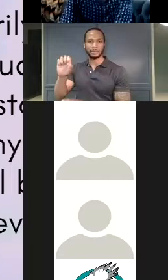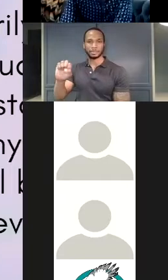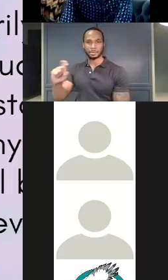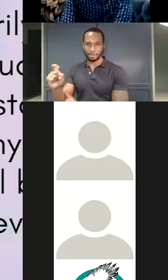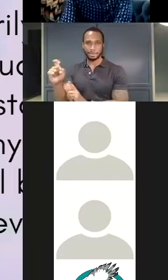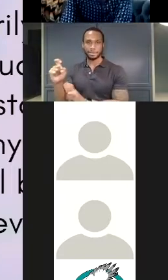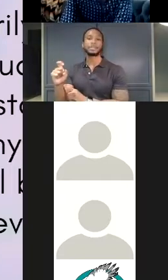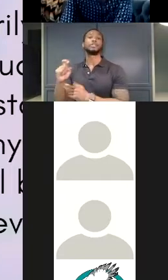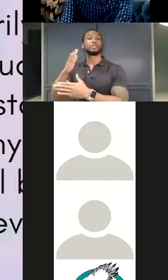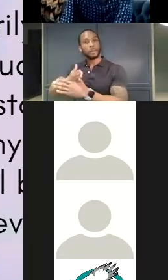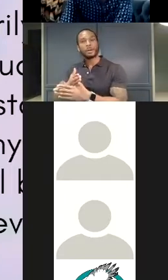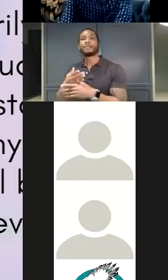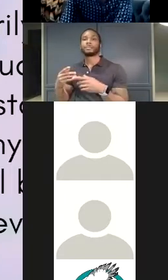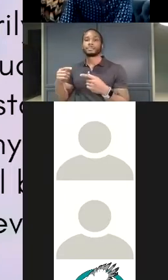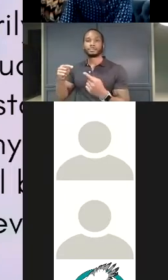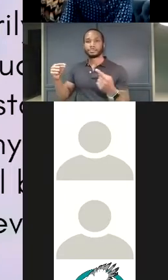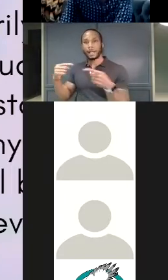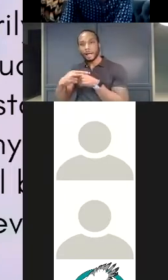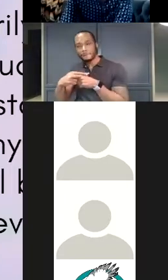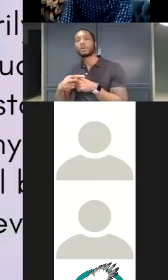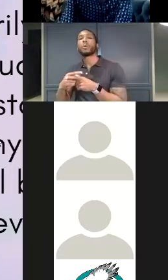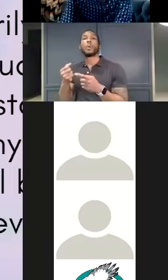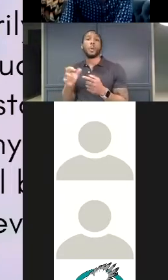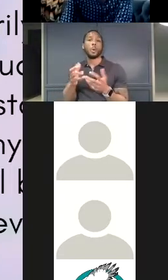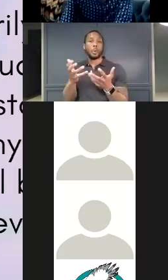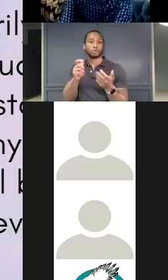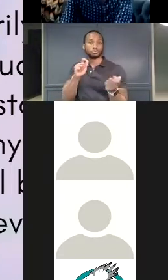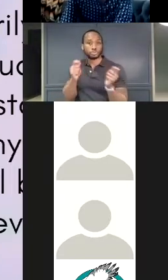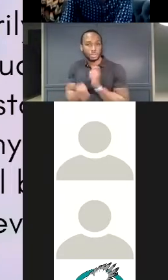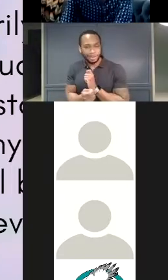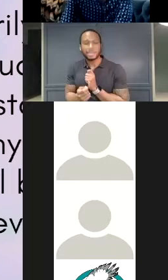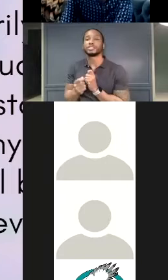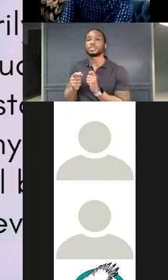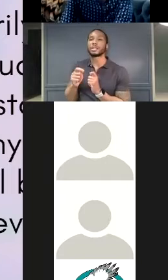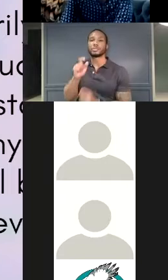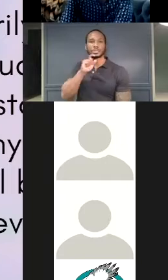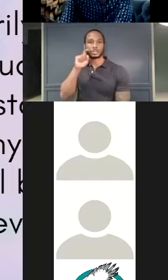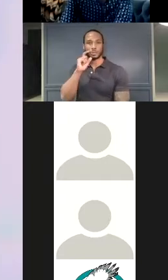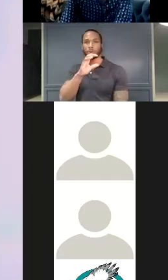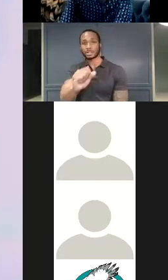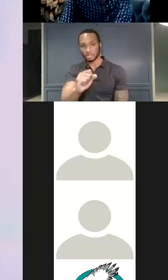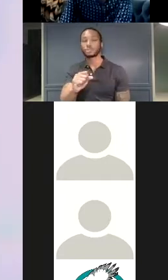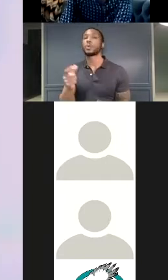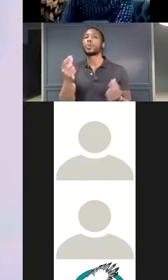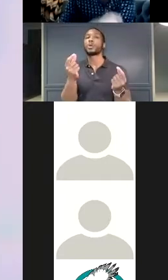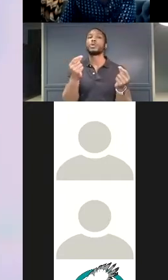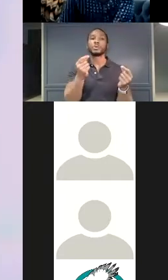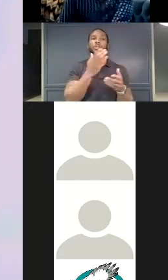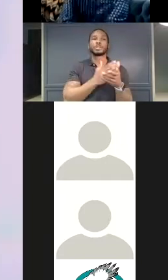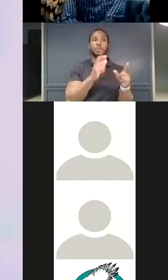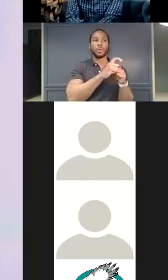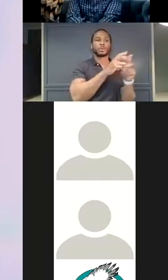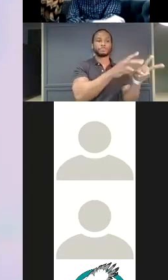conflict with, or wish to change their sexual orientation, right? And so then I pulled out some words and I